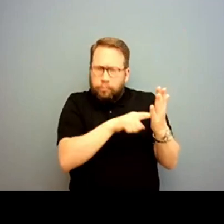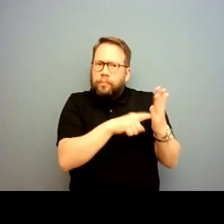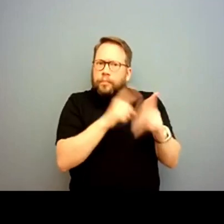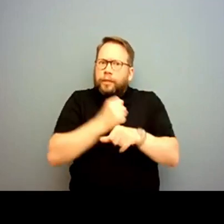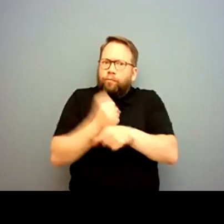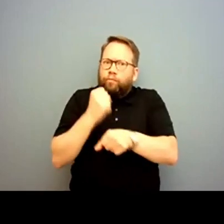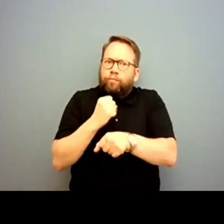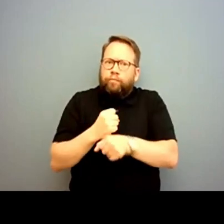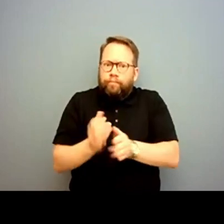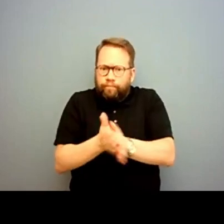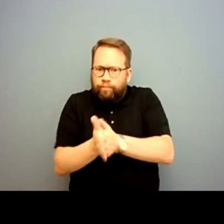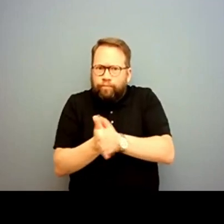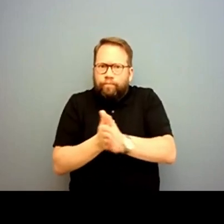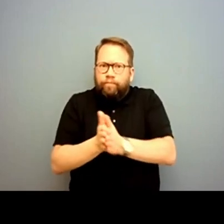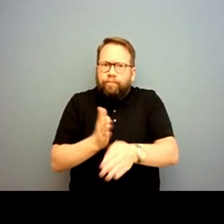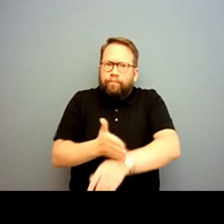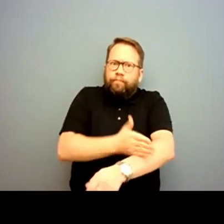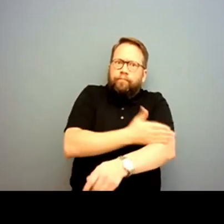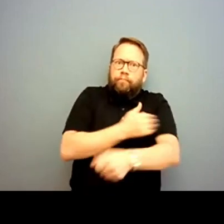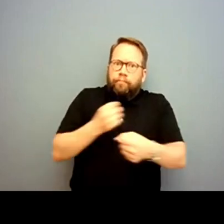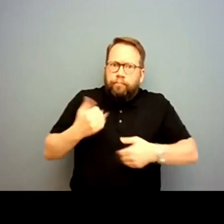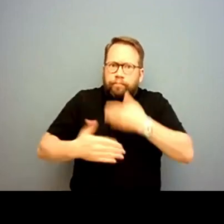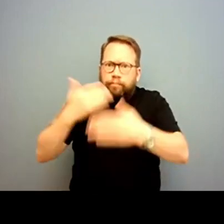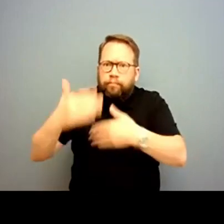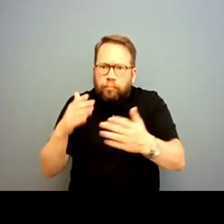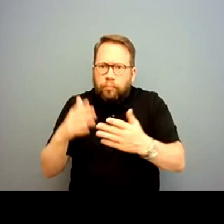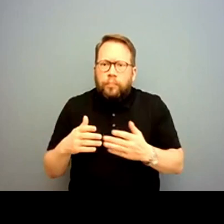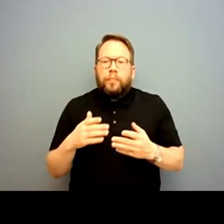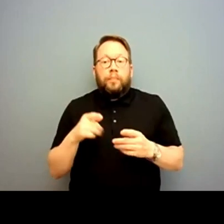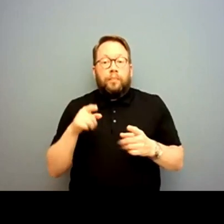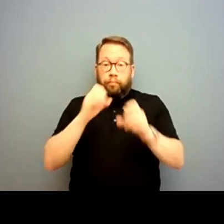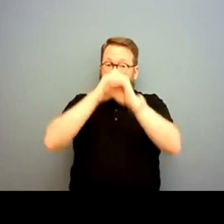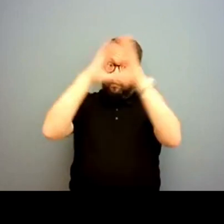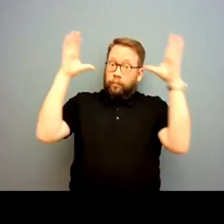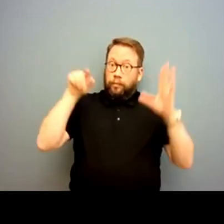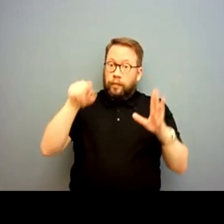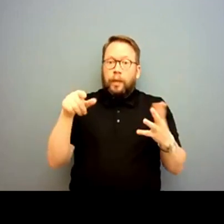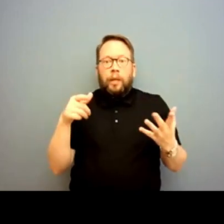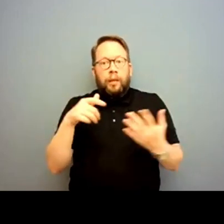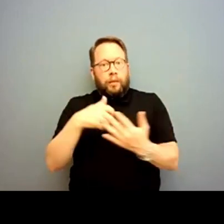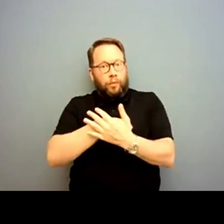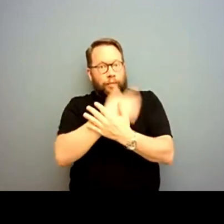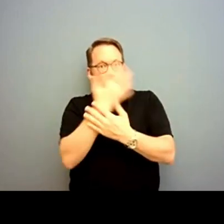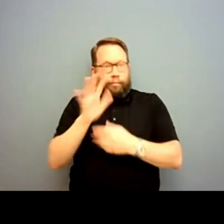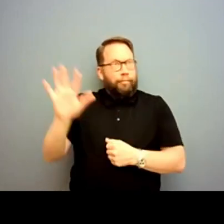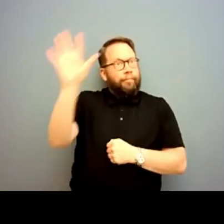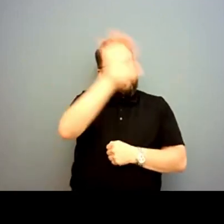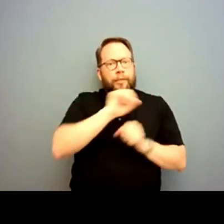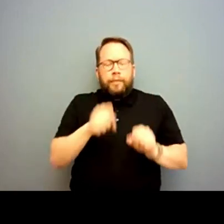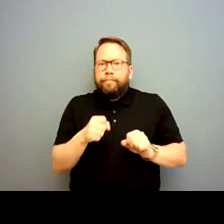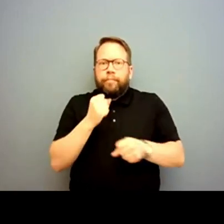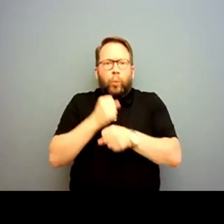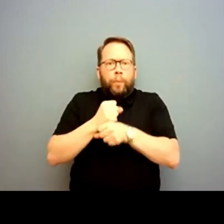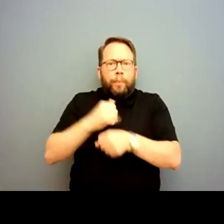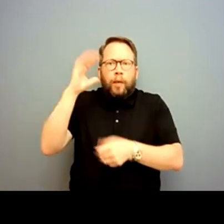The vision means that Nordic countries together are determined to lead the way and to find good